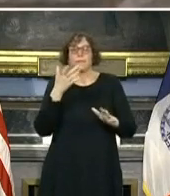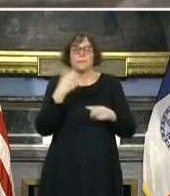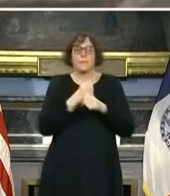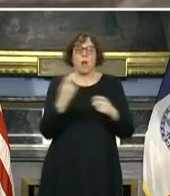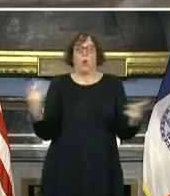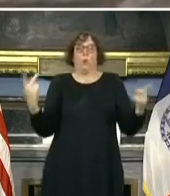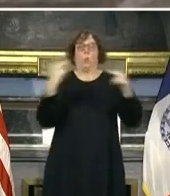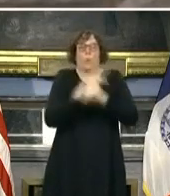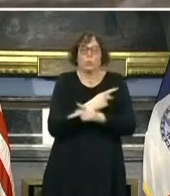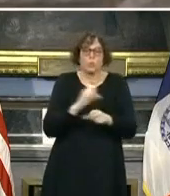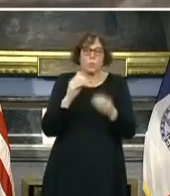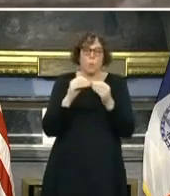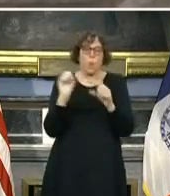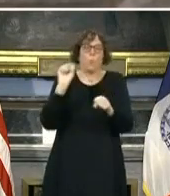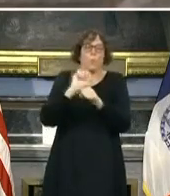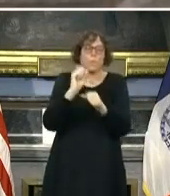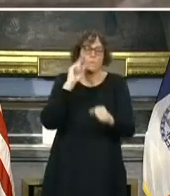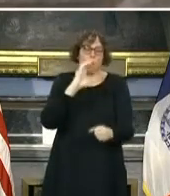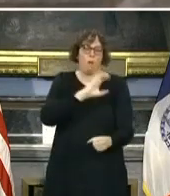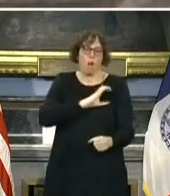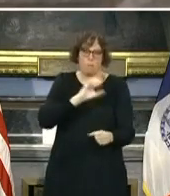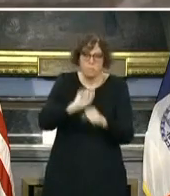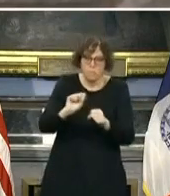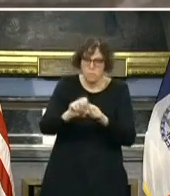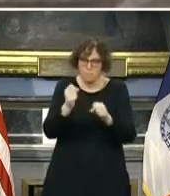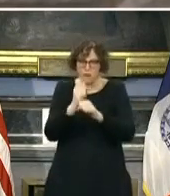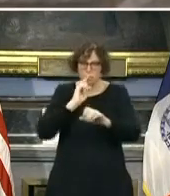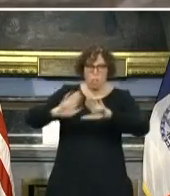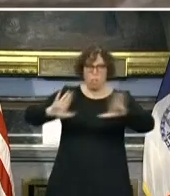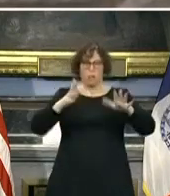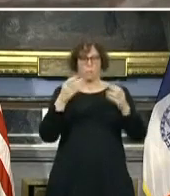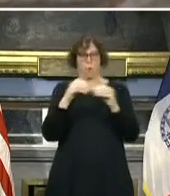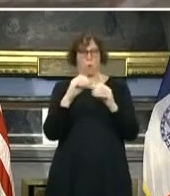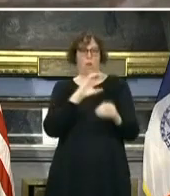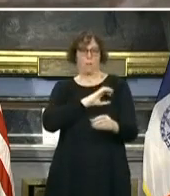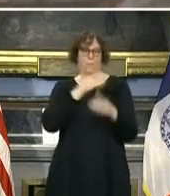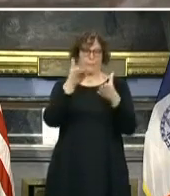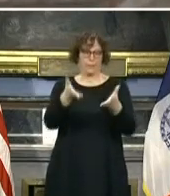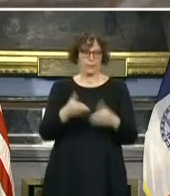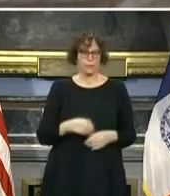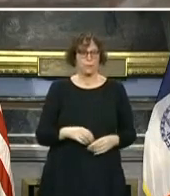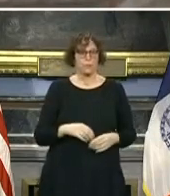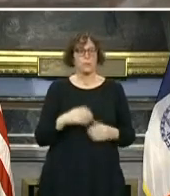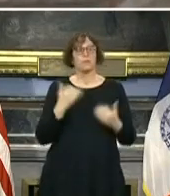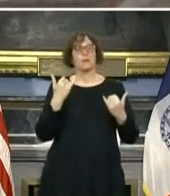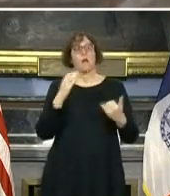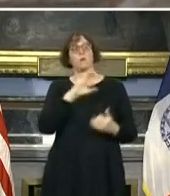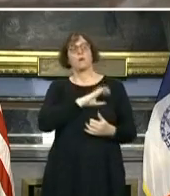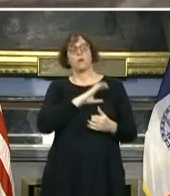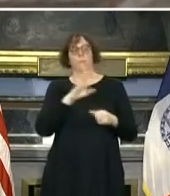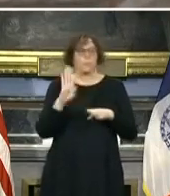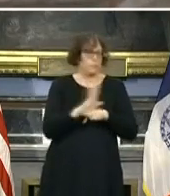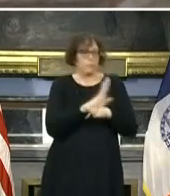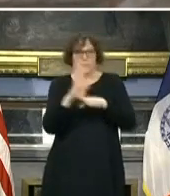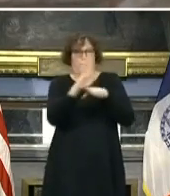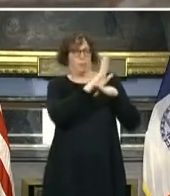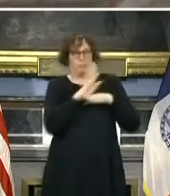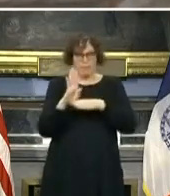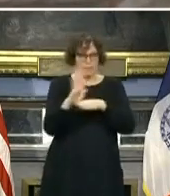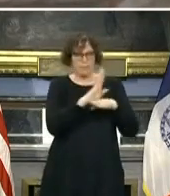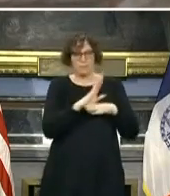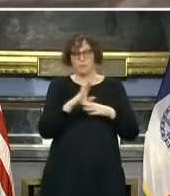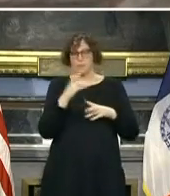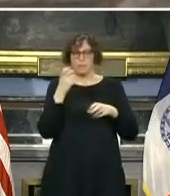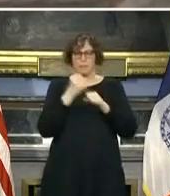keeping NYPD and other enforcement entities focused where they are is what we believe is the best strategy. Remember, they do have fewer